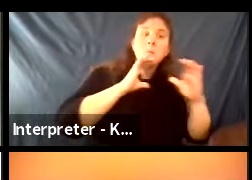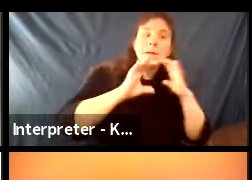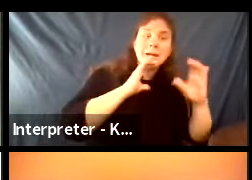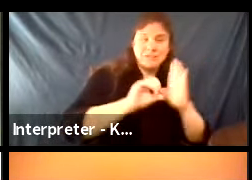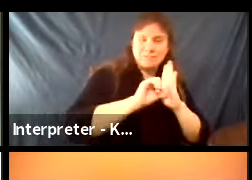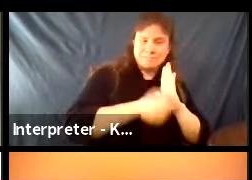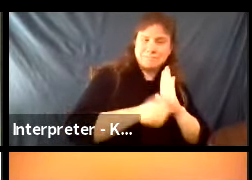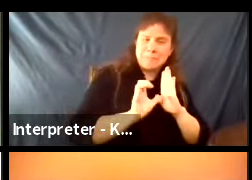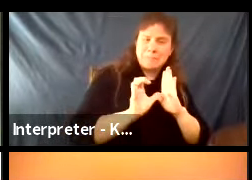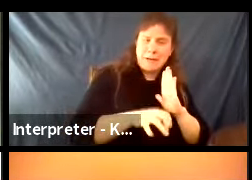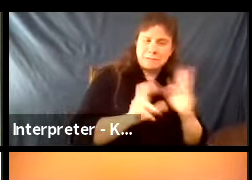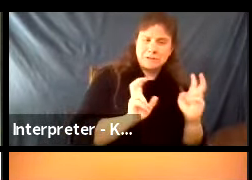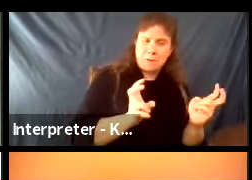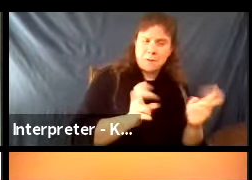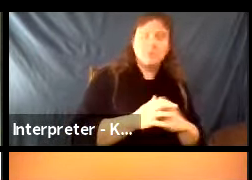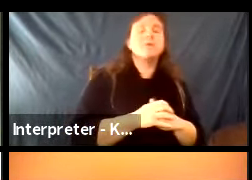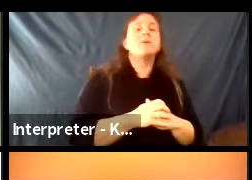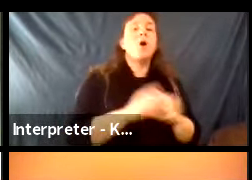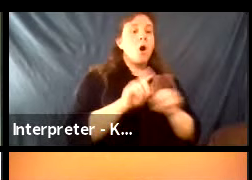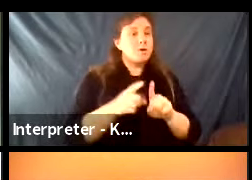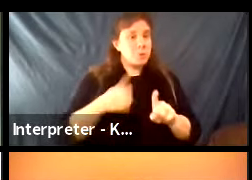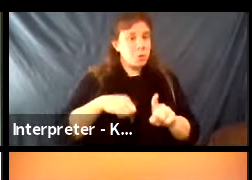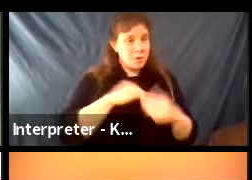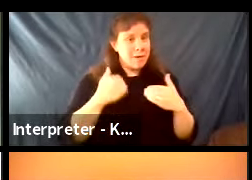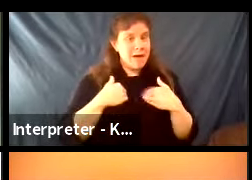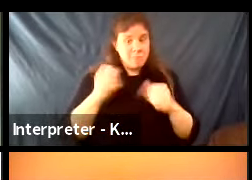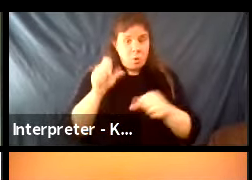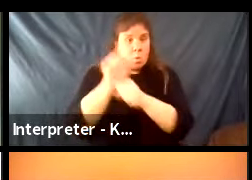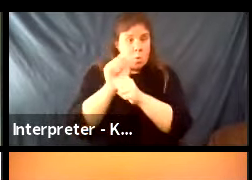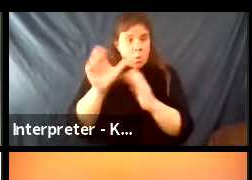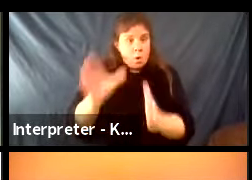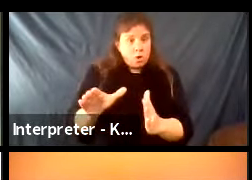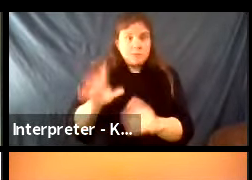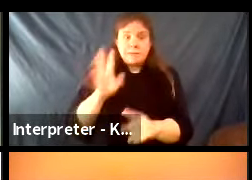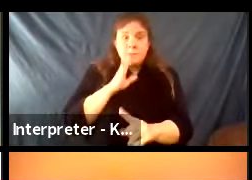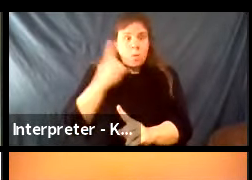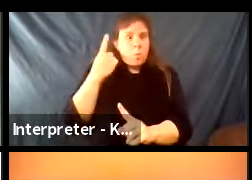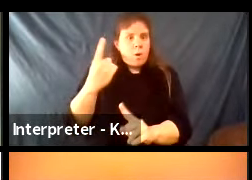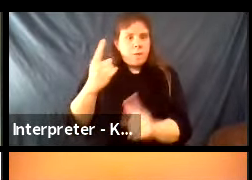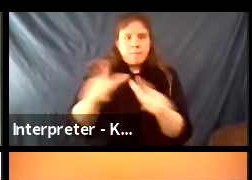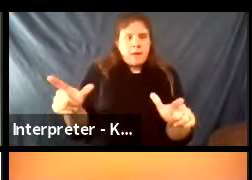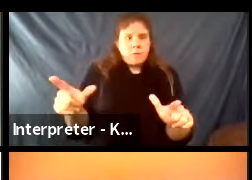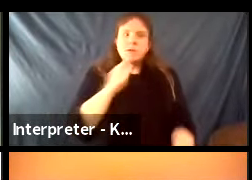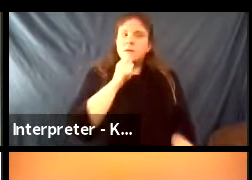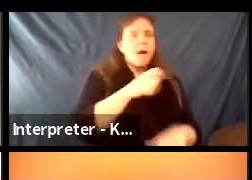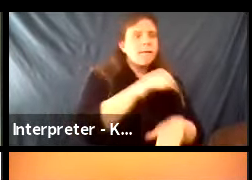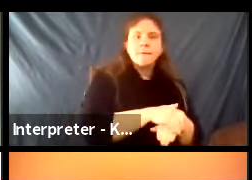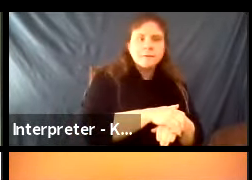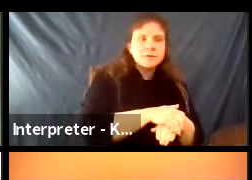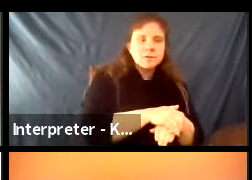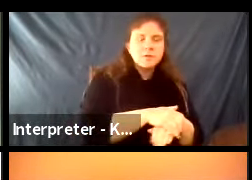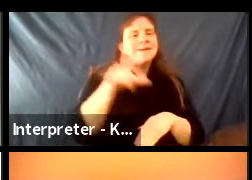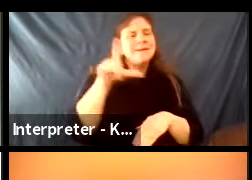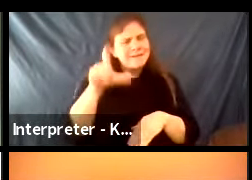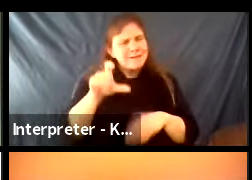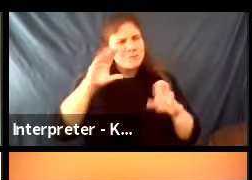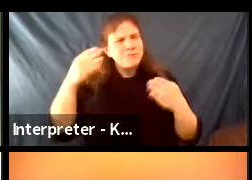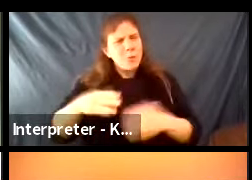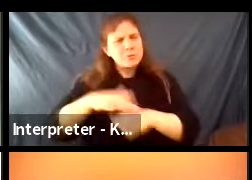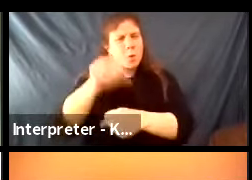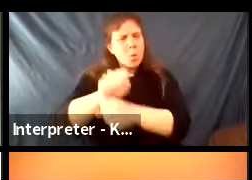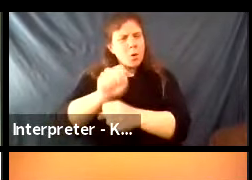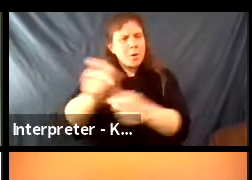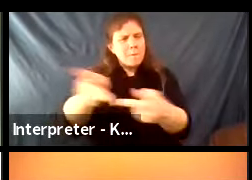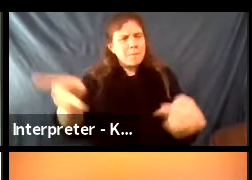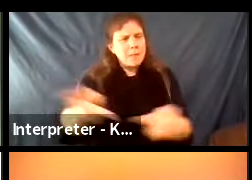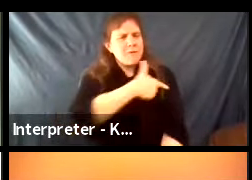part where we have workers that are maybe monolingual, we really have to focus on having workplace vaccinations. And does